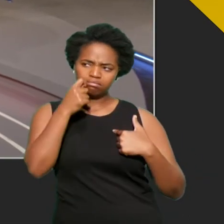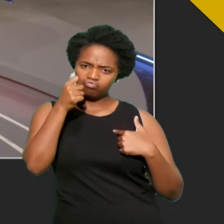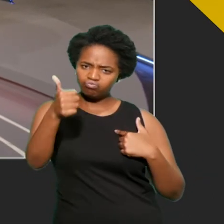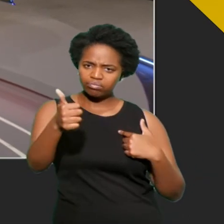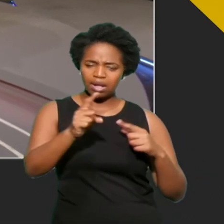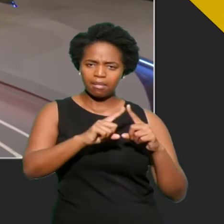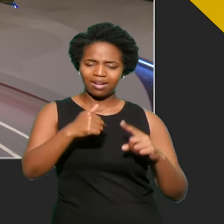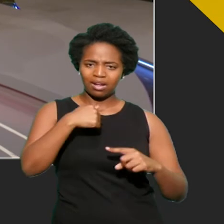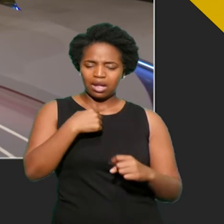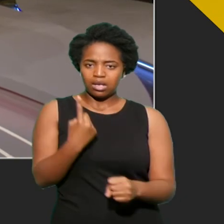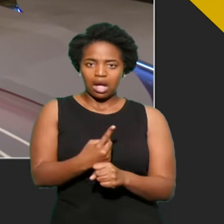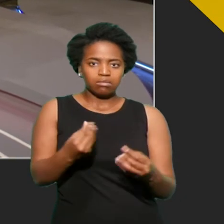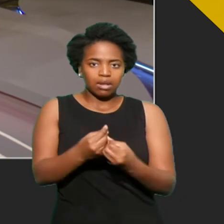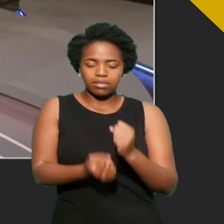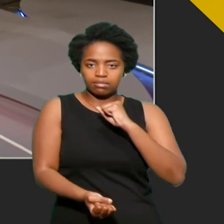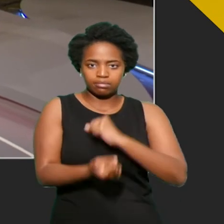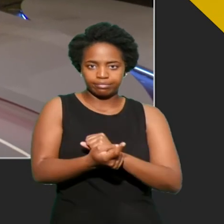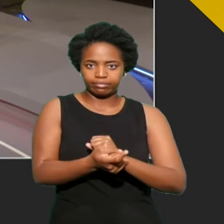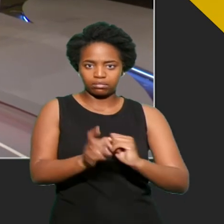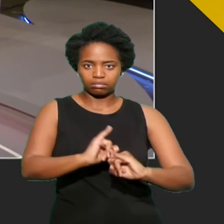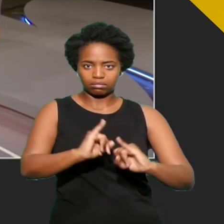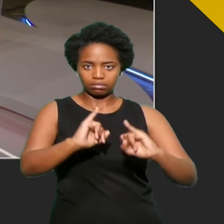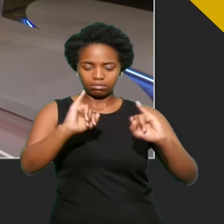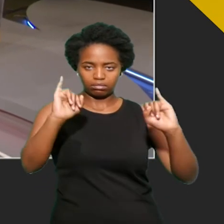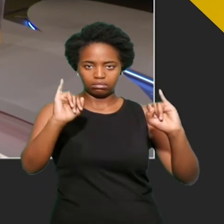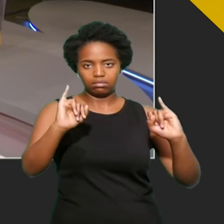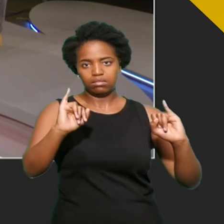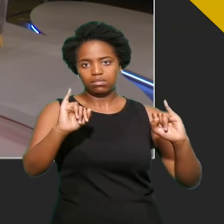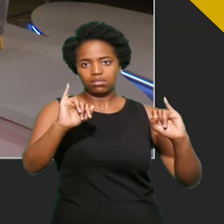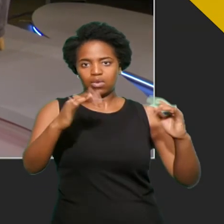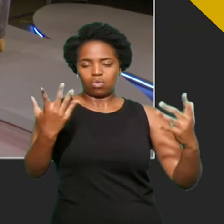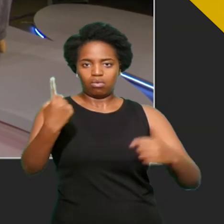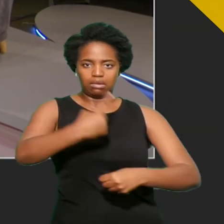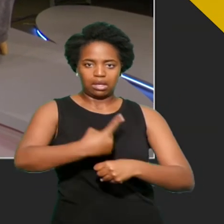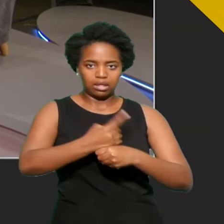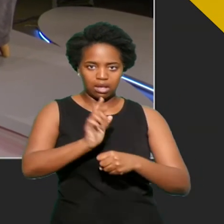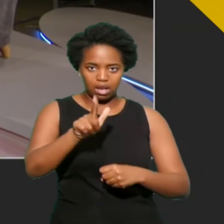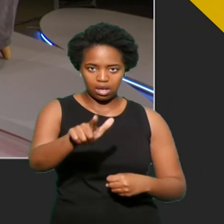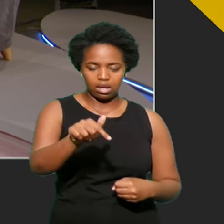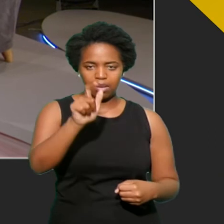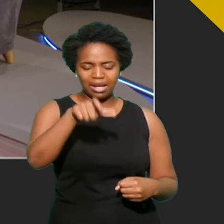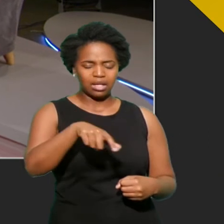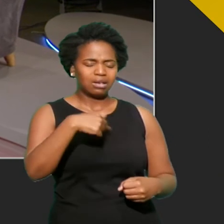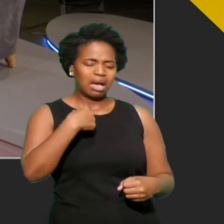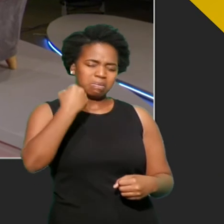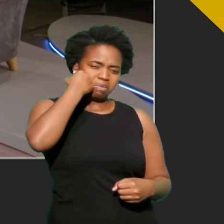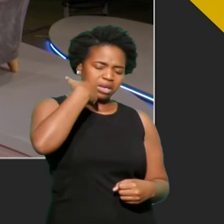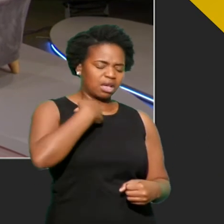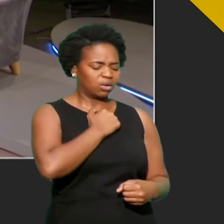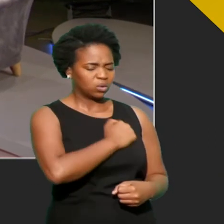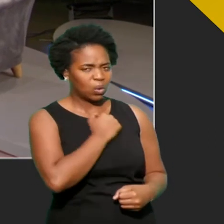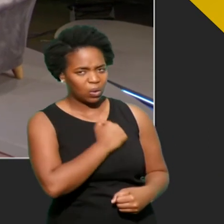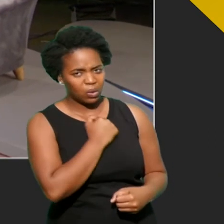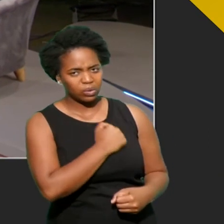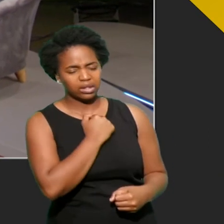Every time a situation escalated, and a few days later, the person would say sorry,